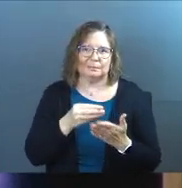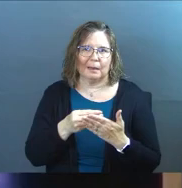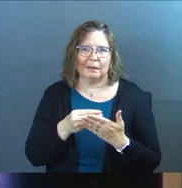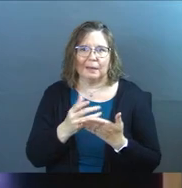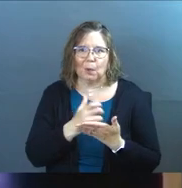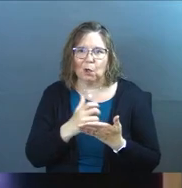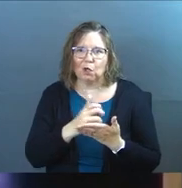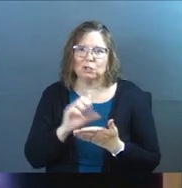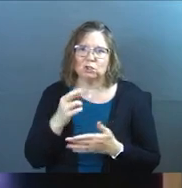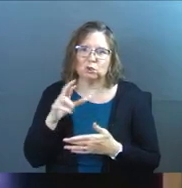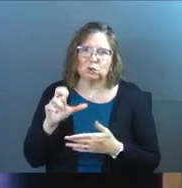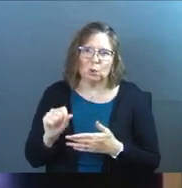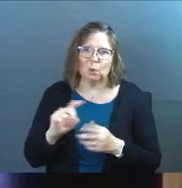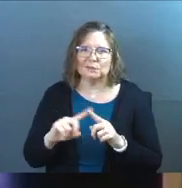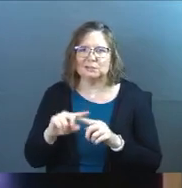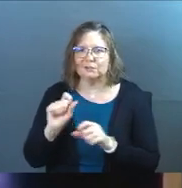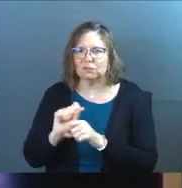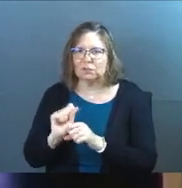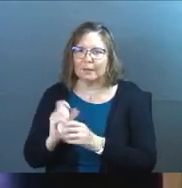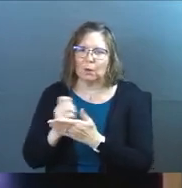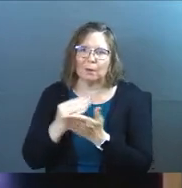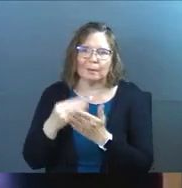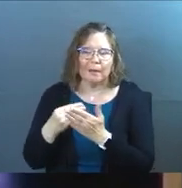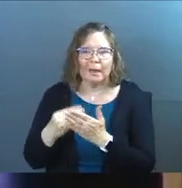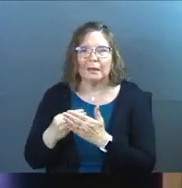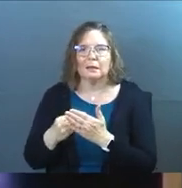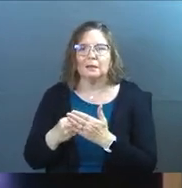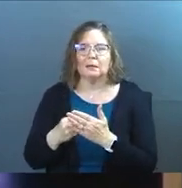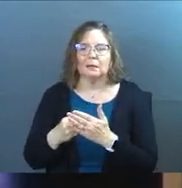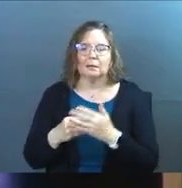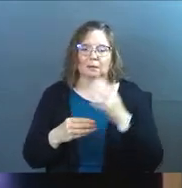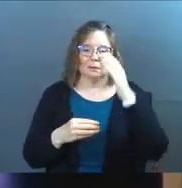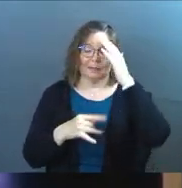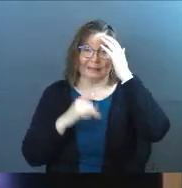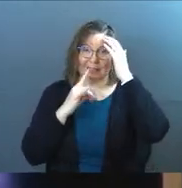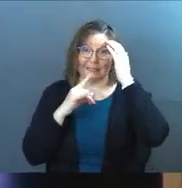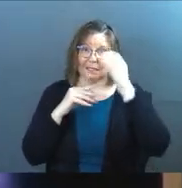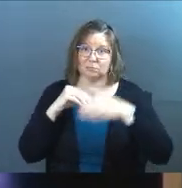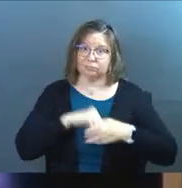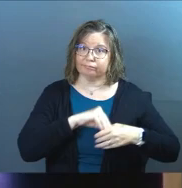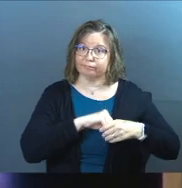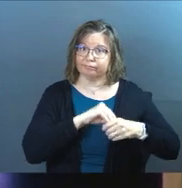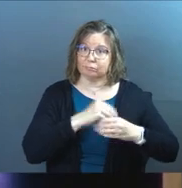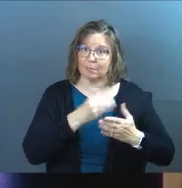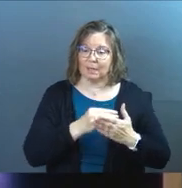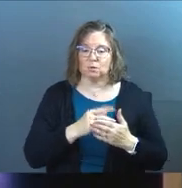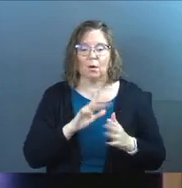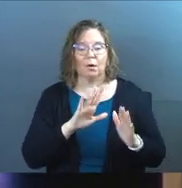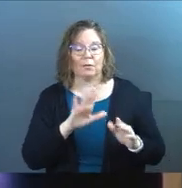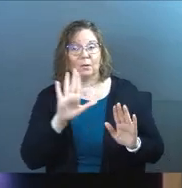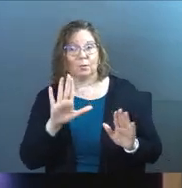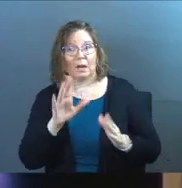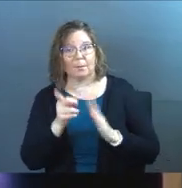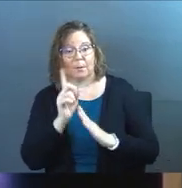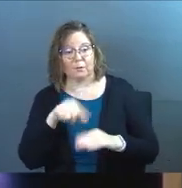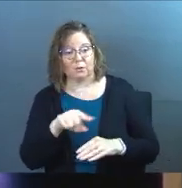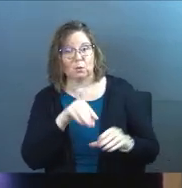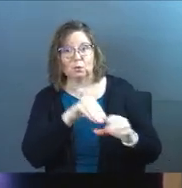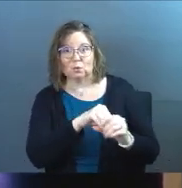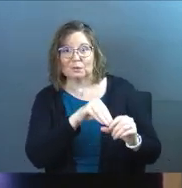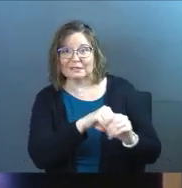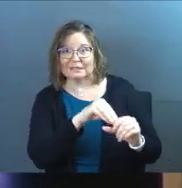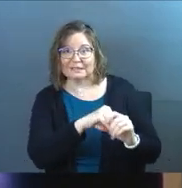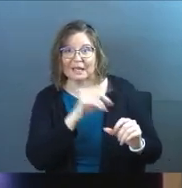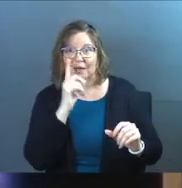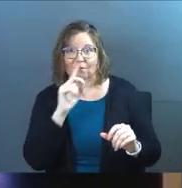was chores, and there were little odd jobs that were going on, and there was money coming into these kids. And so we're like, you know what, this would be a great moment for you guys to save